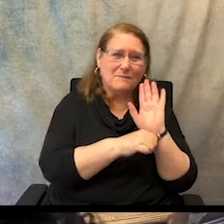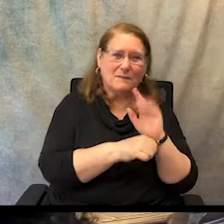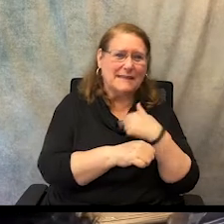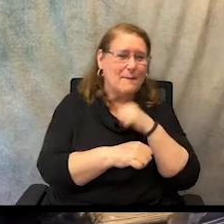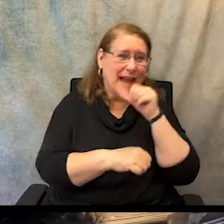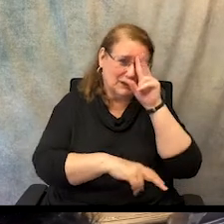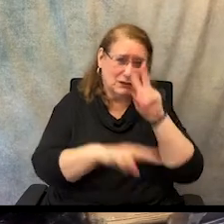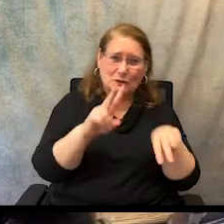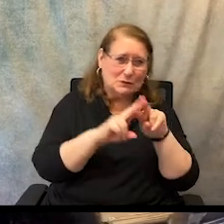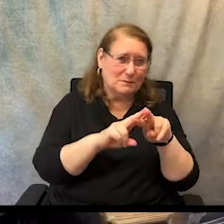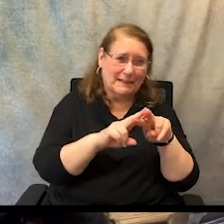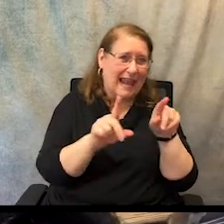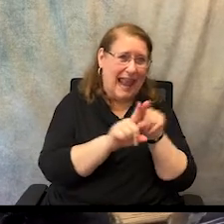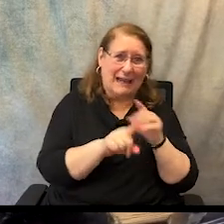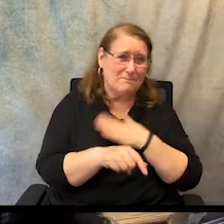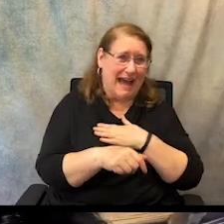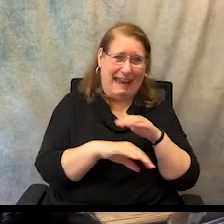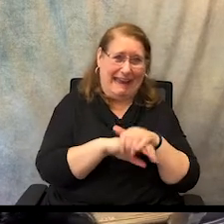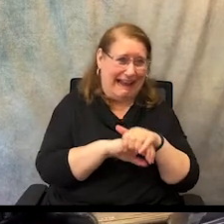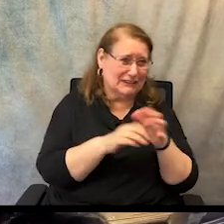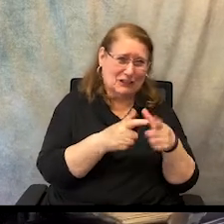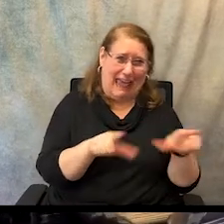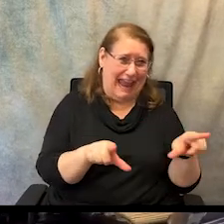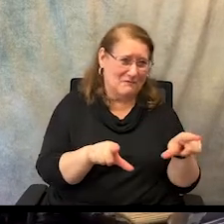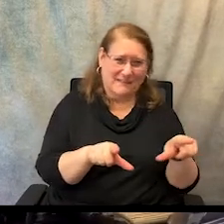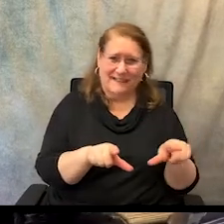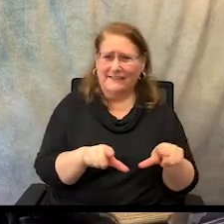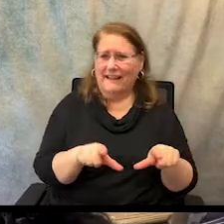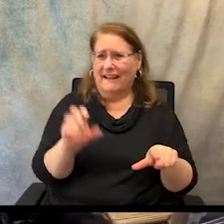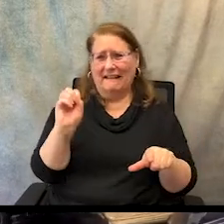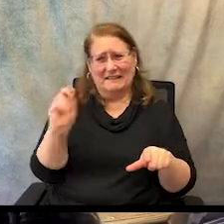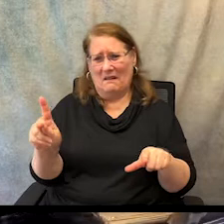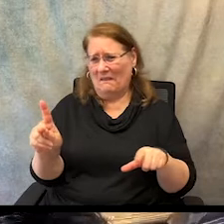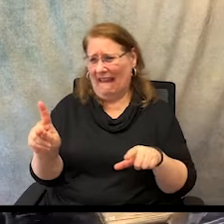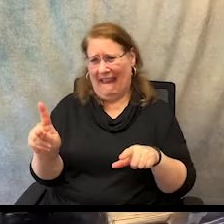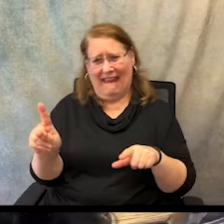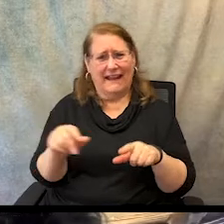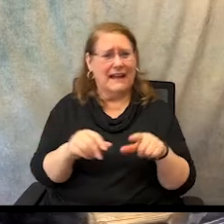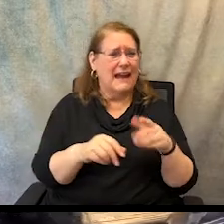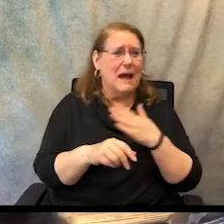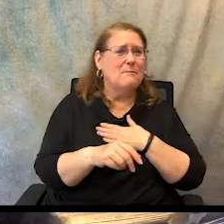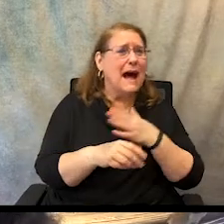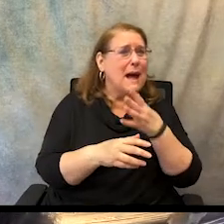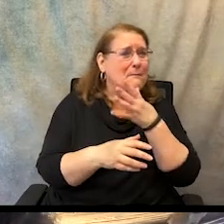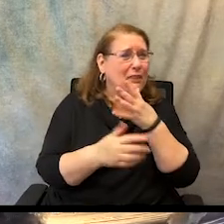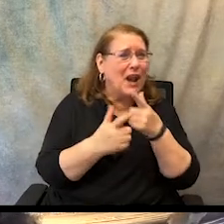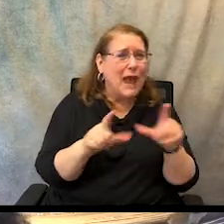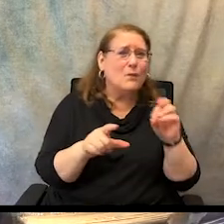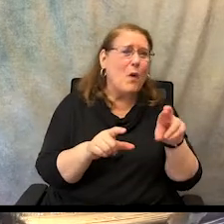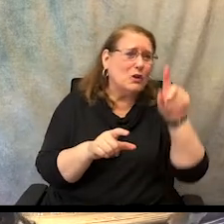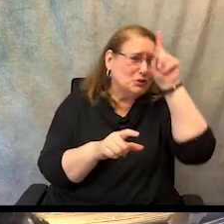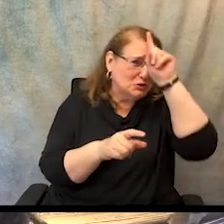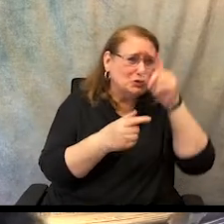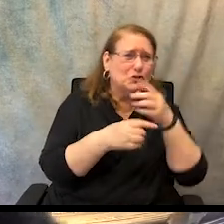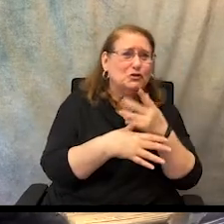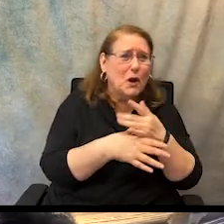I will assure you that I am not so stupid like my English language. That's okay. It makes you know, in my mother language, or